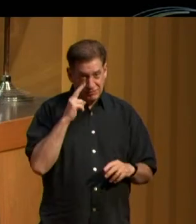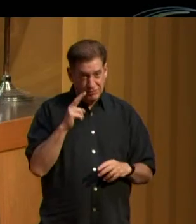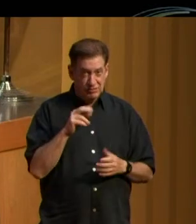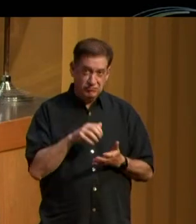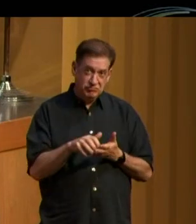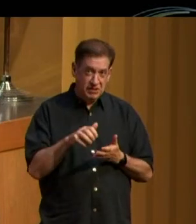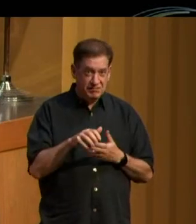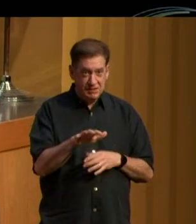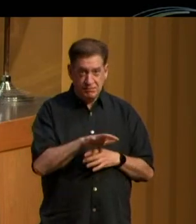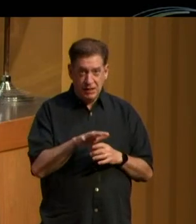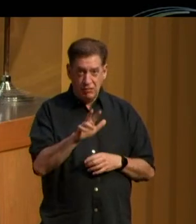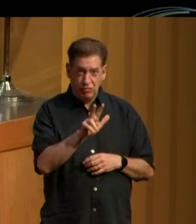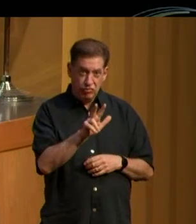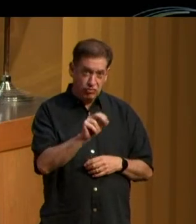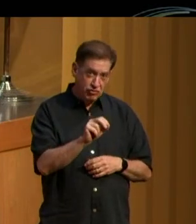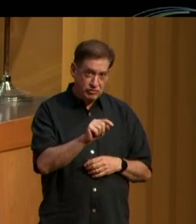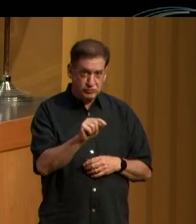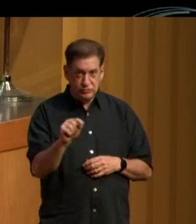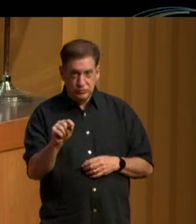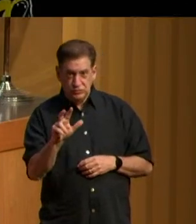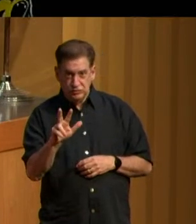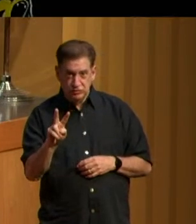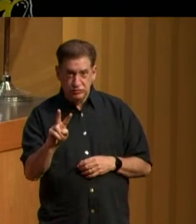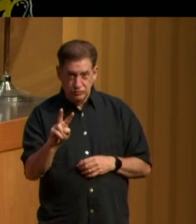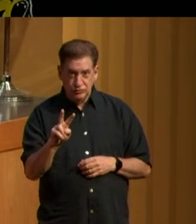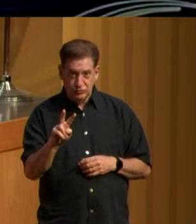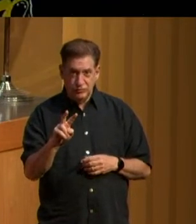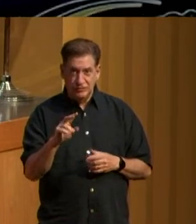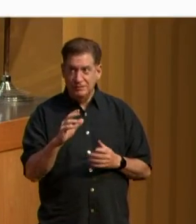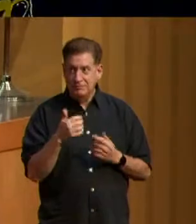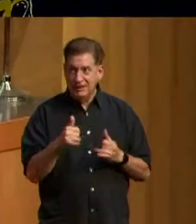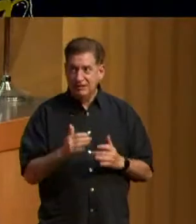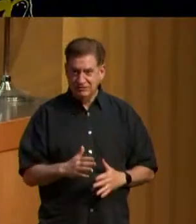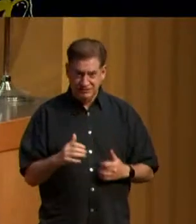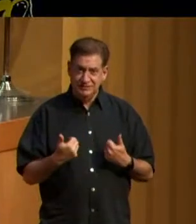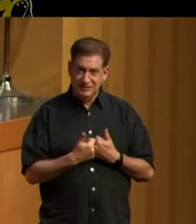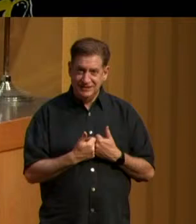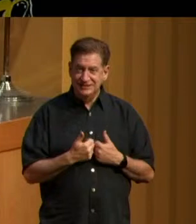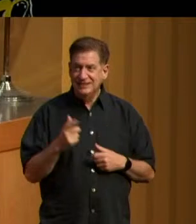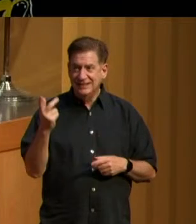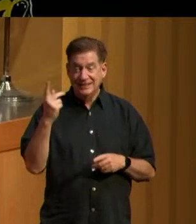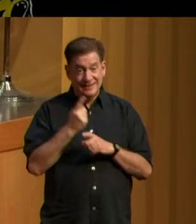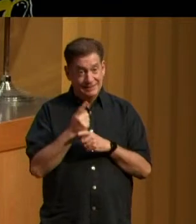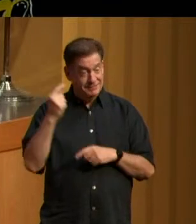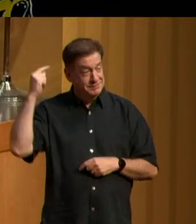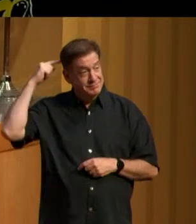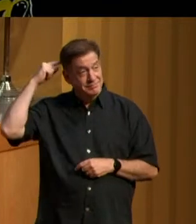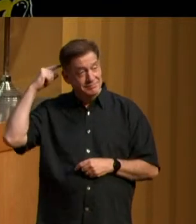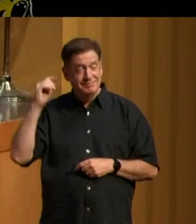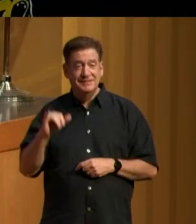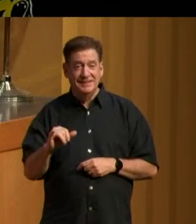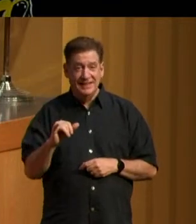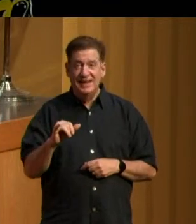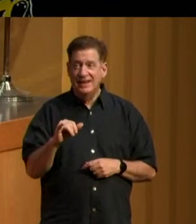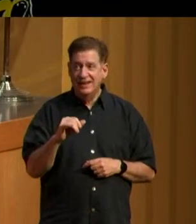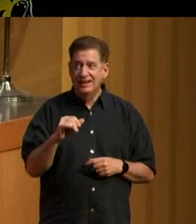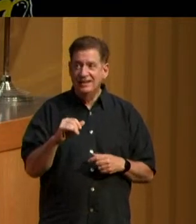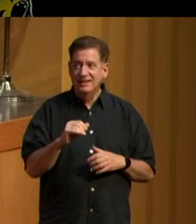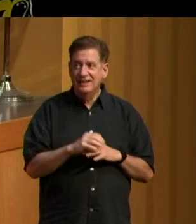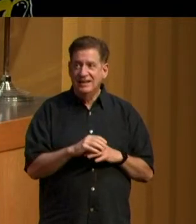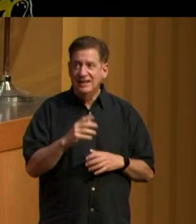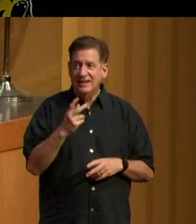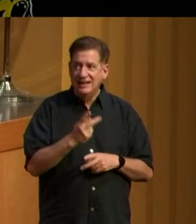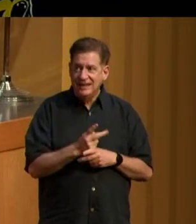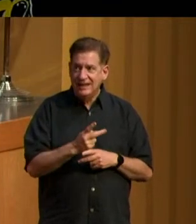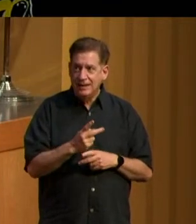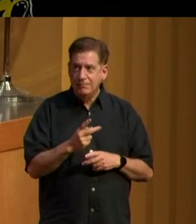30 to 32 players, which will be challenging. Keep that same mindset of owning the title and keeping the